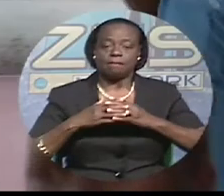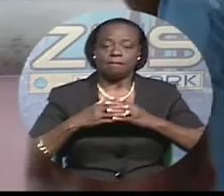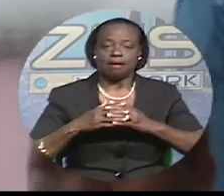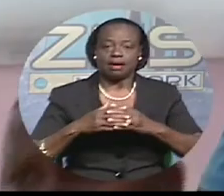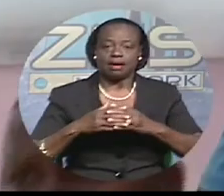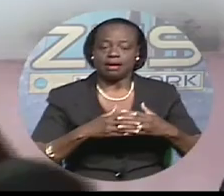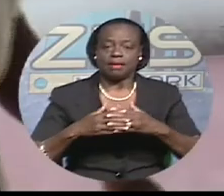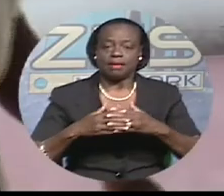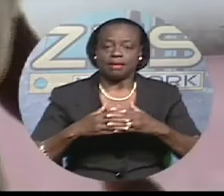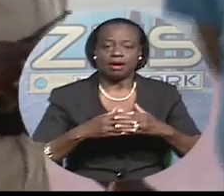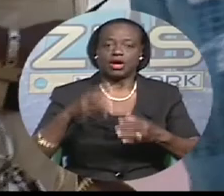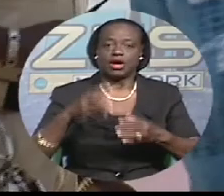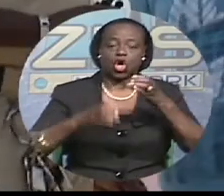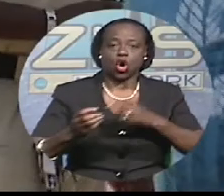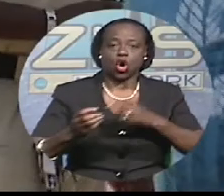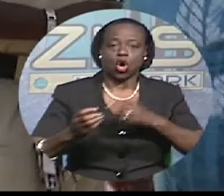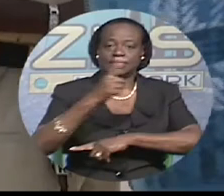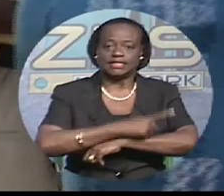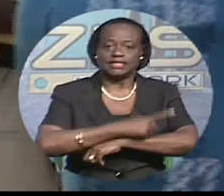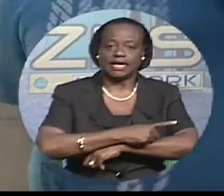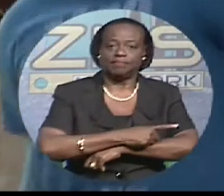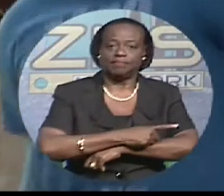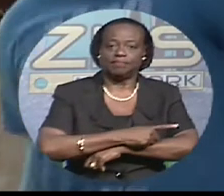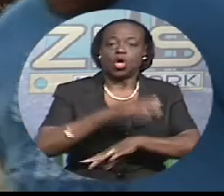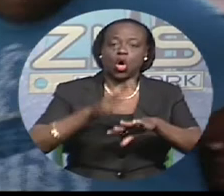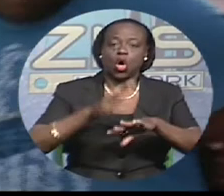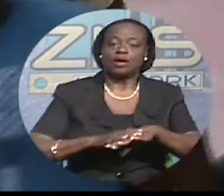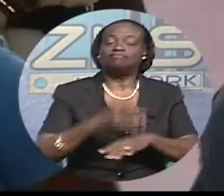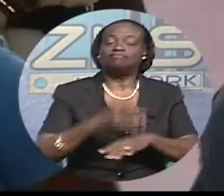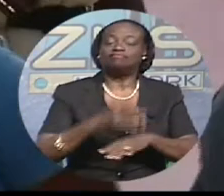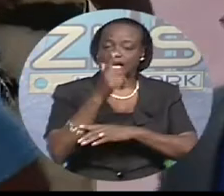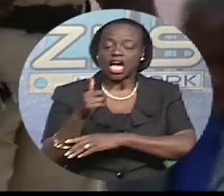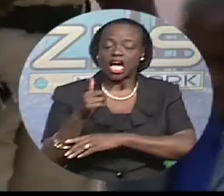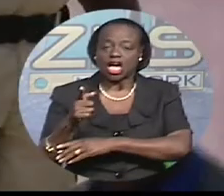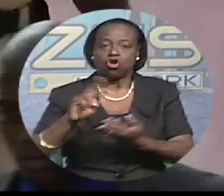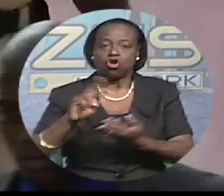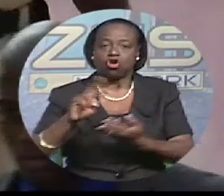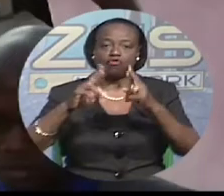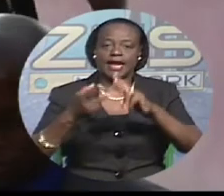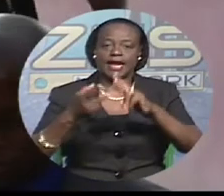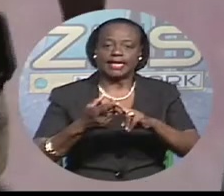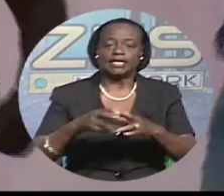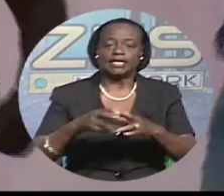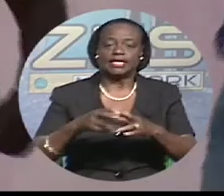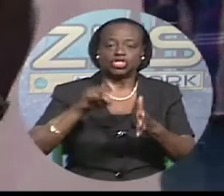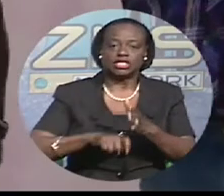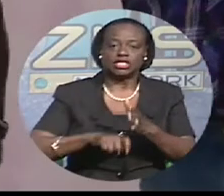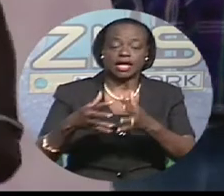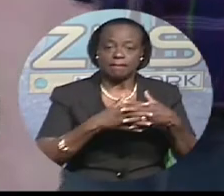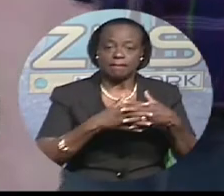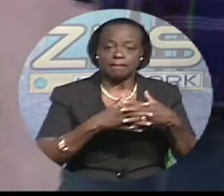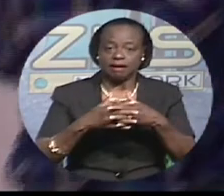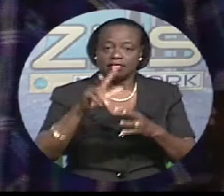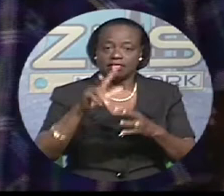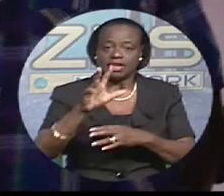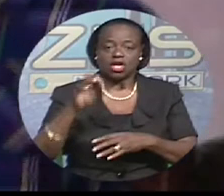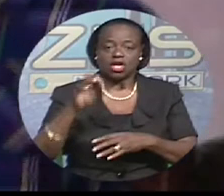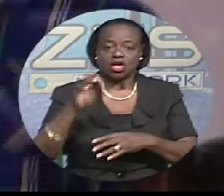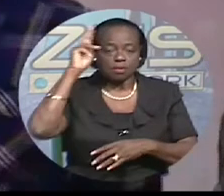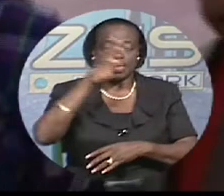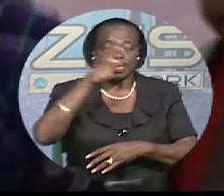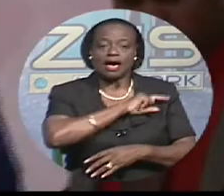Magistrate Joanne Ferguson Pratt on a laundry list of firearm-related charges. The defendants are American 39-year-old Yavani Garland